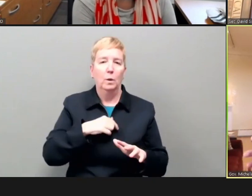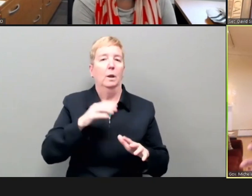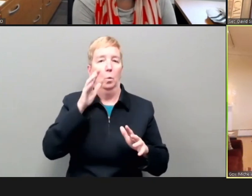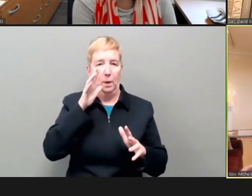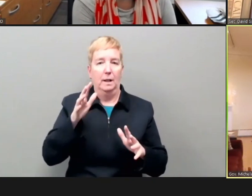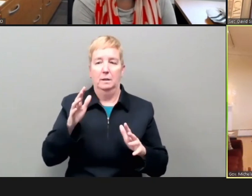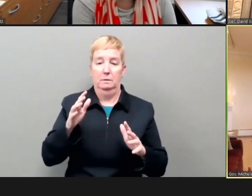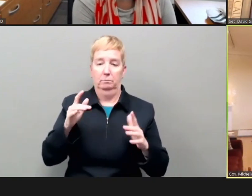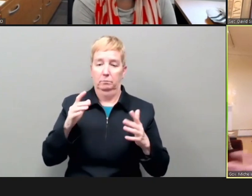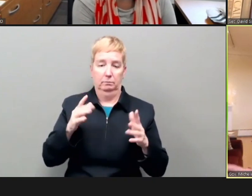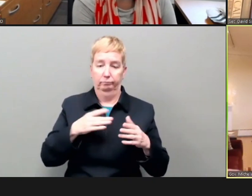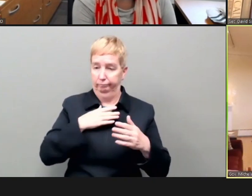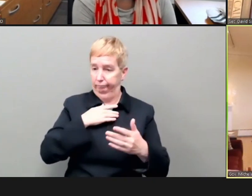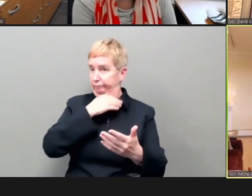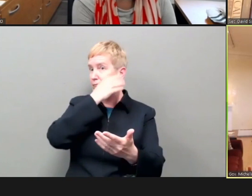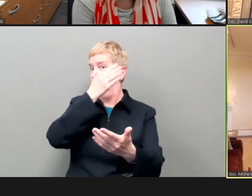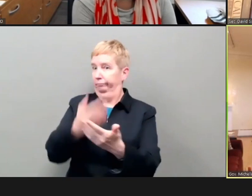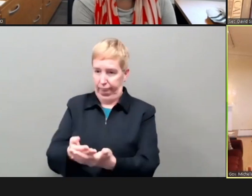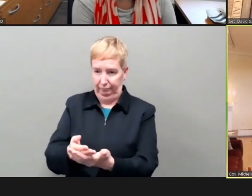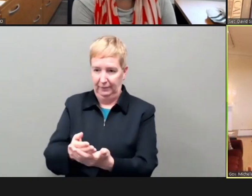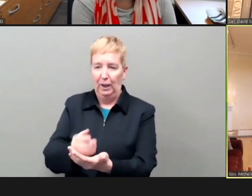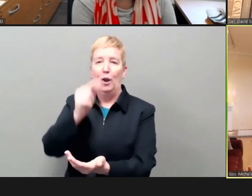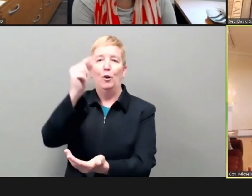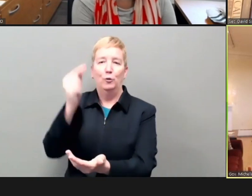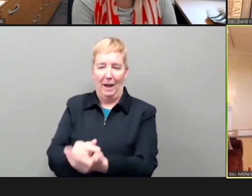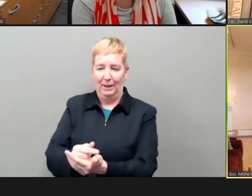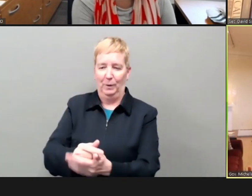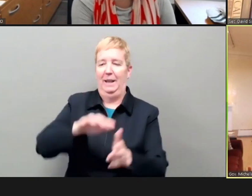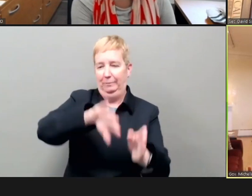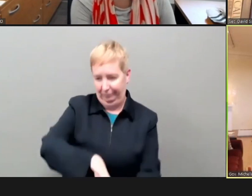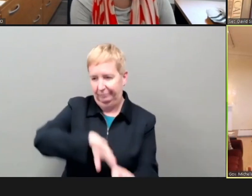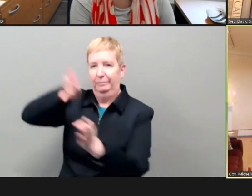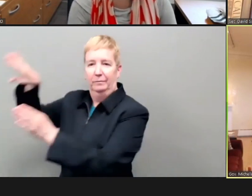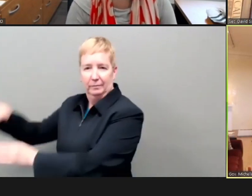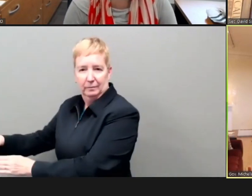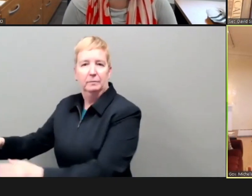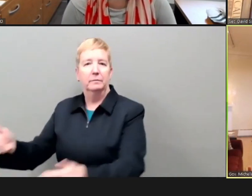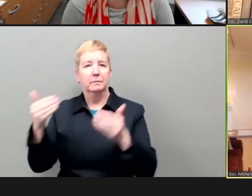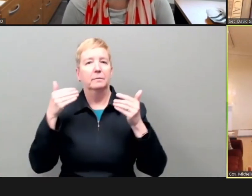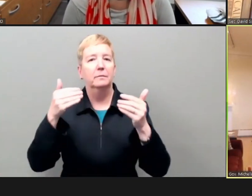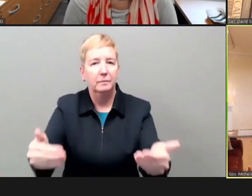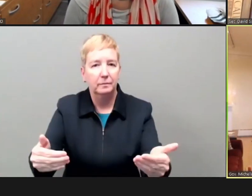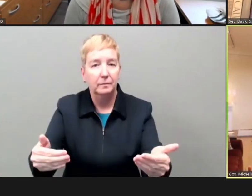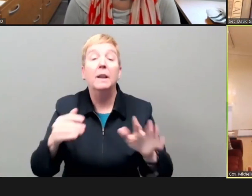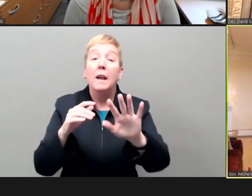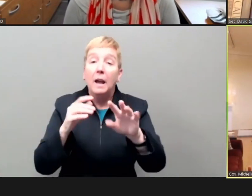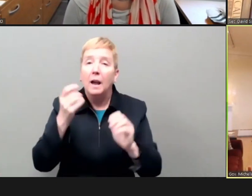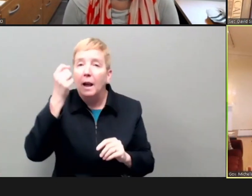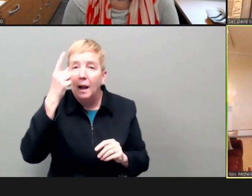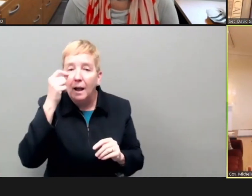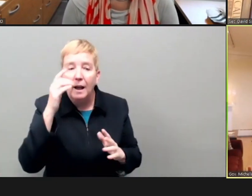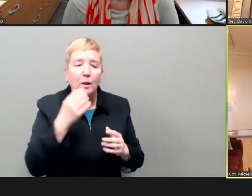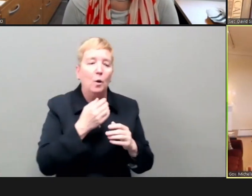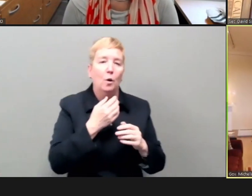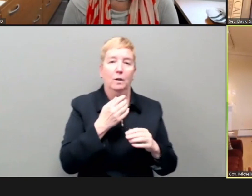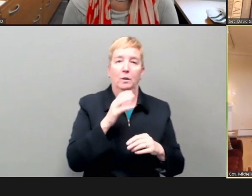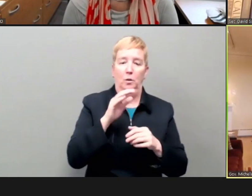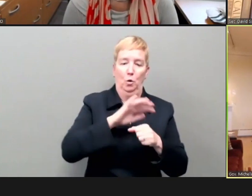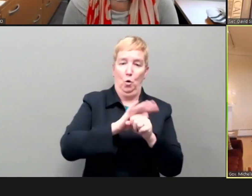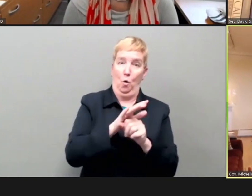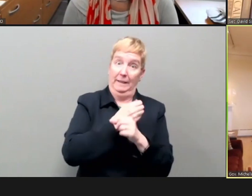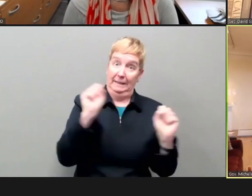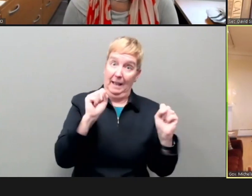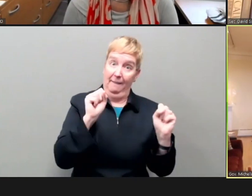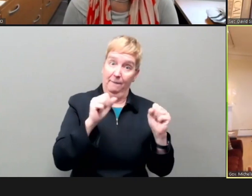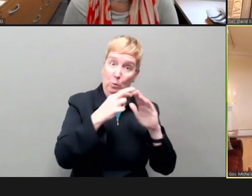are there. We've graduated. But COVID safe practices have to stay. So that's why we really wanted